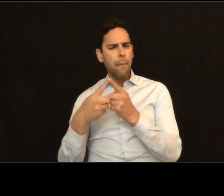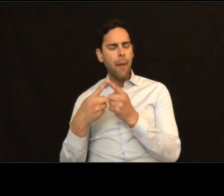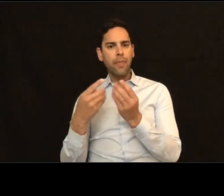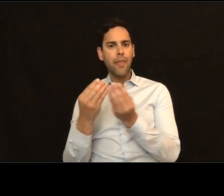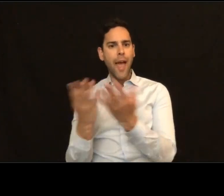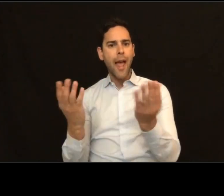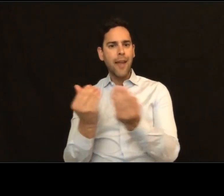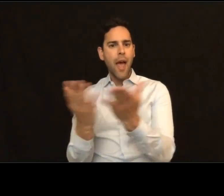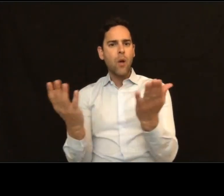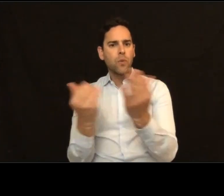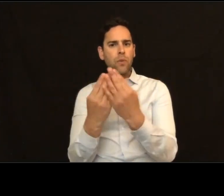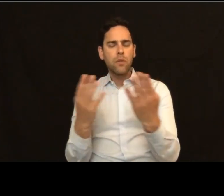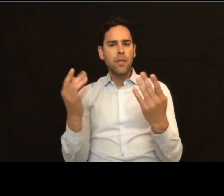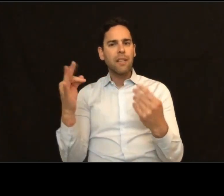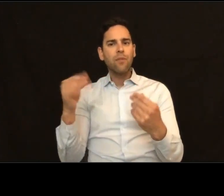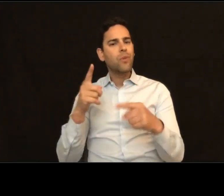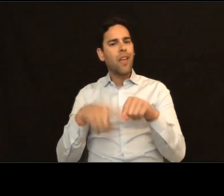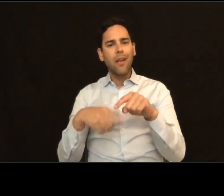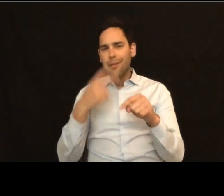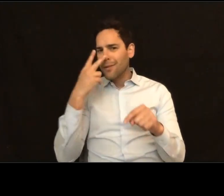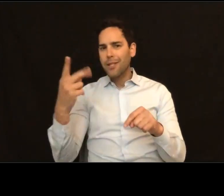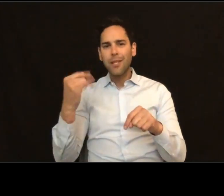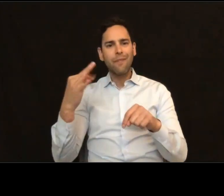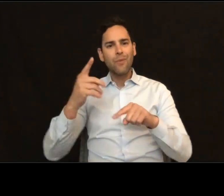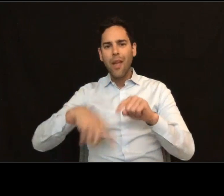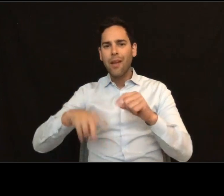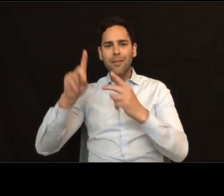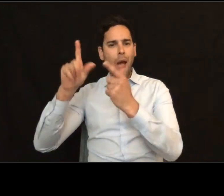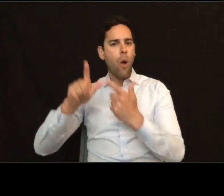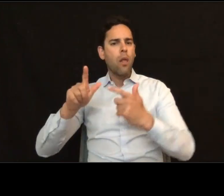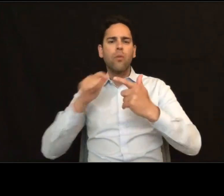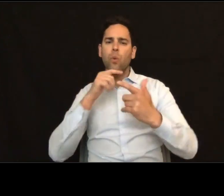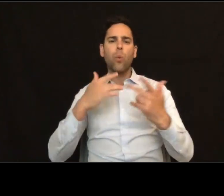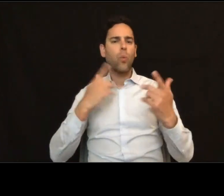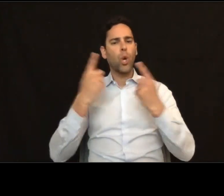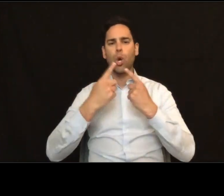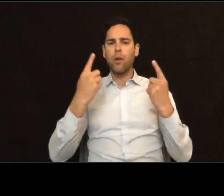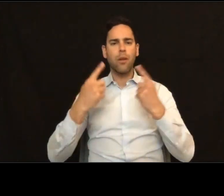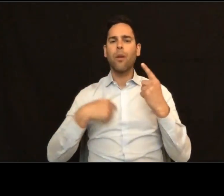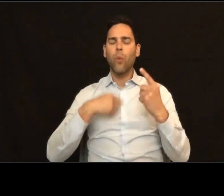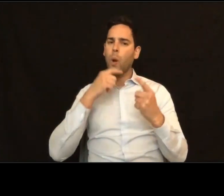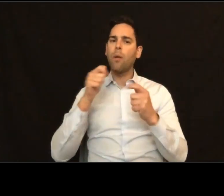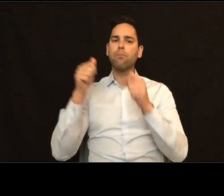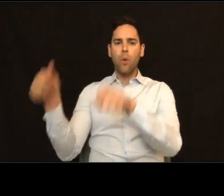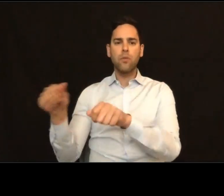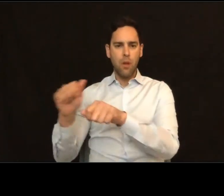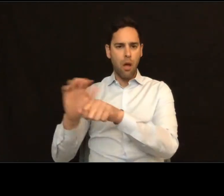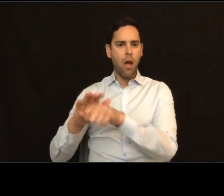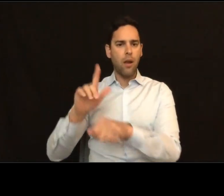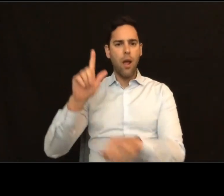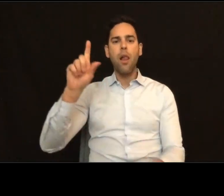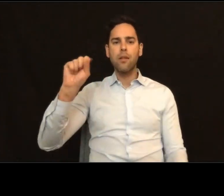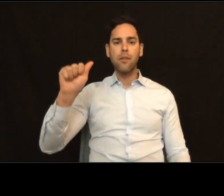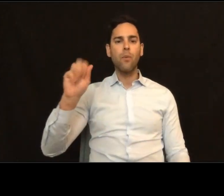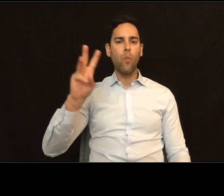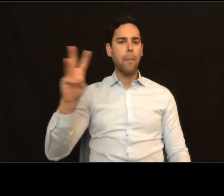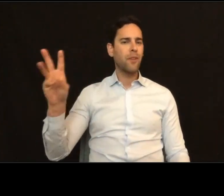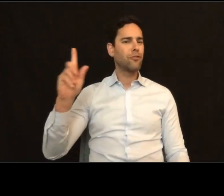worry if you don't see them or can't download them. We'll have a web page up on the LSA website that will have links to the